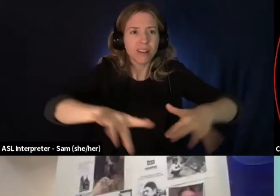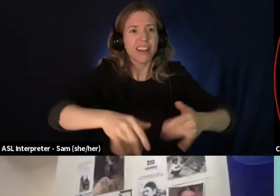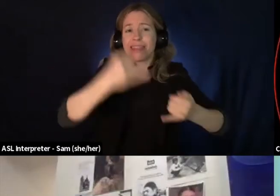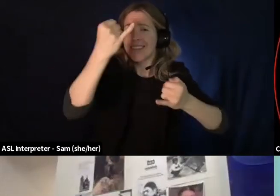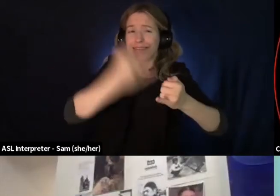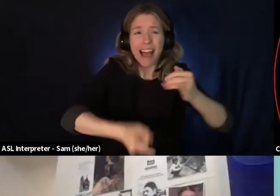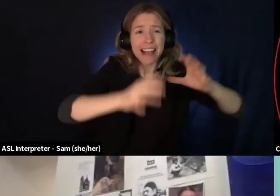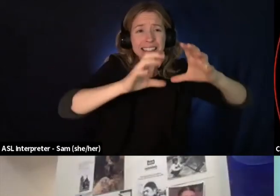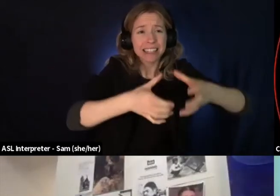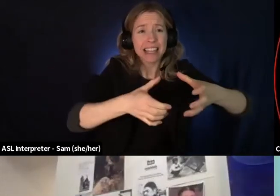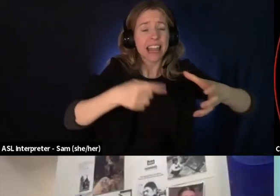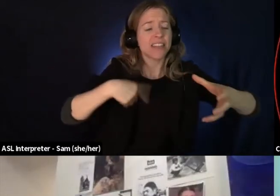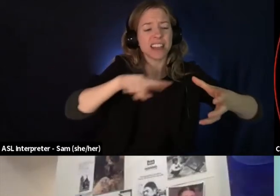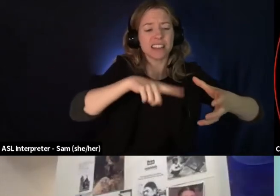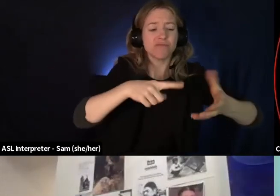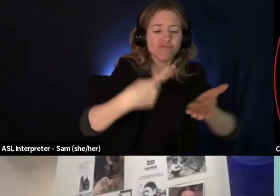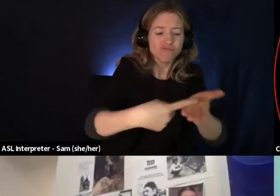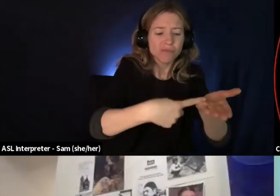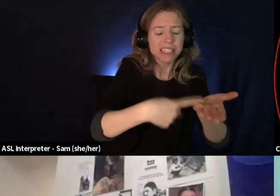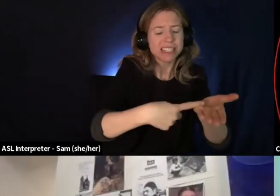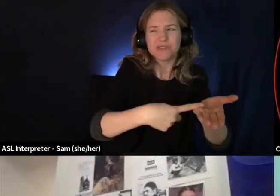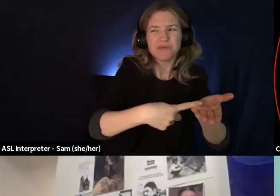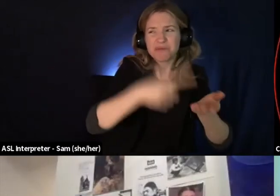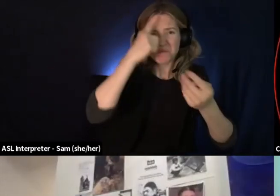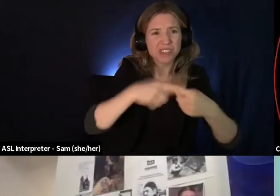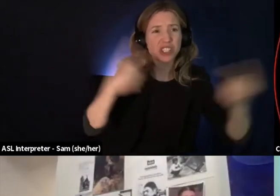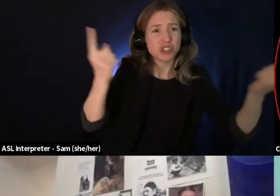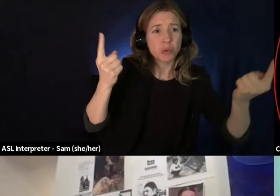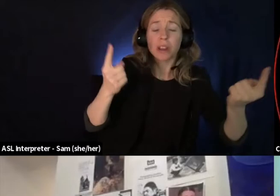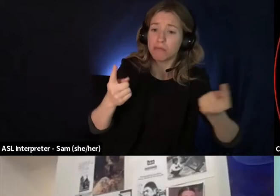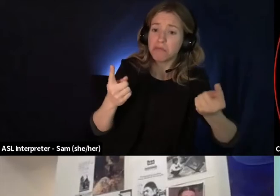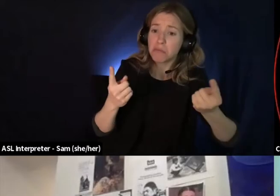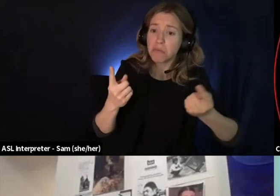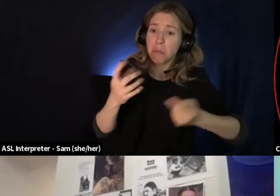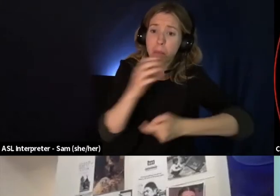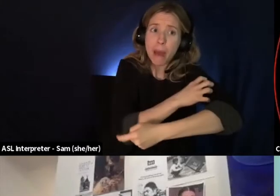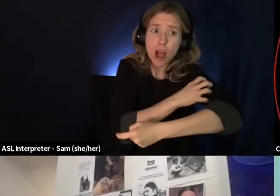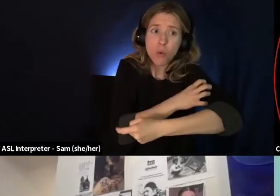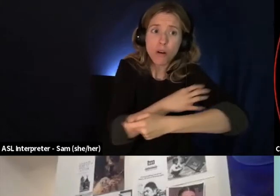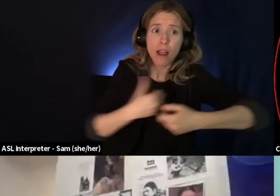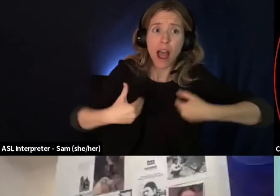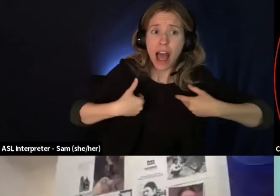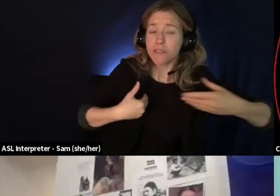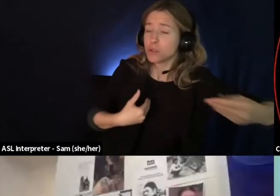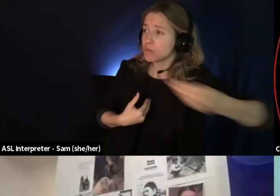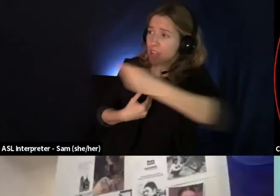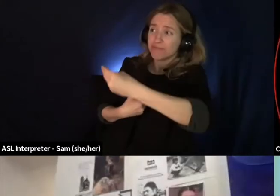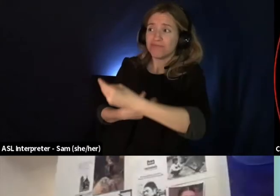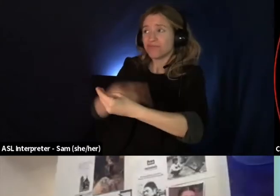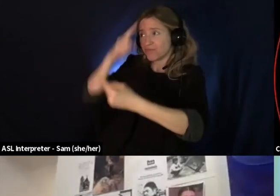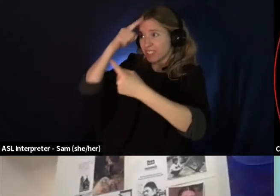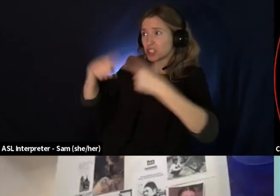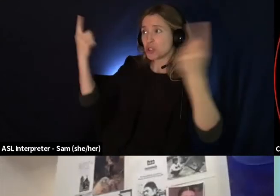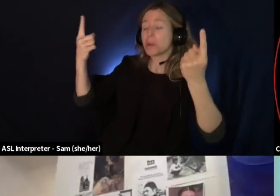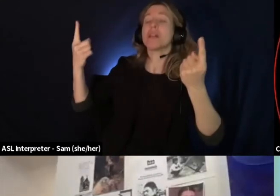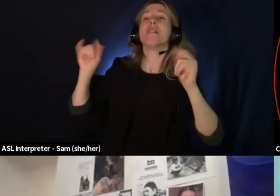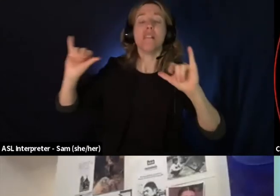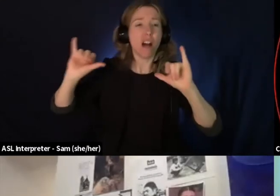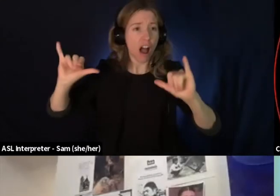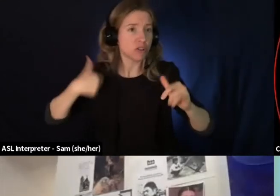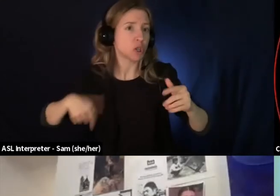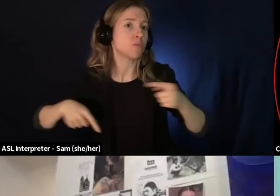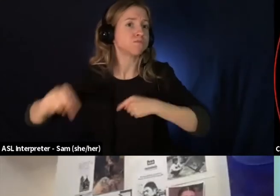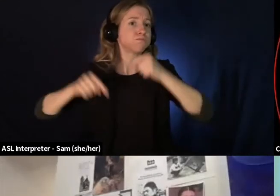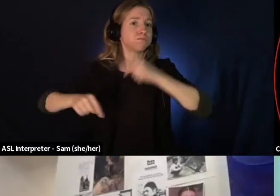it back if they find it unacceptable or not for the benefit of the people. Now, this type of political